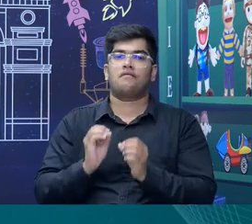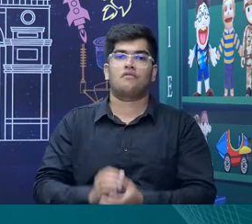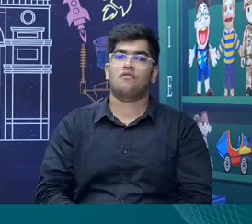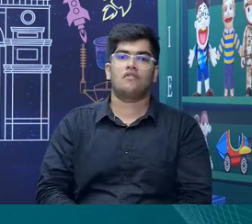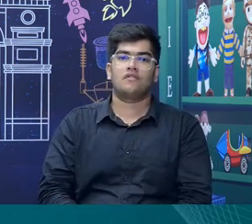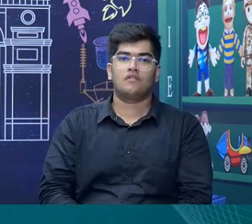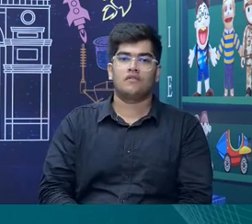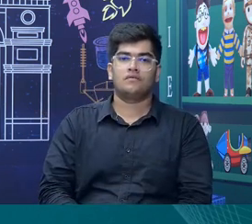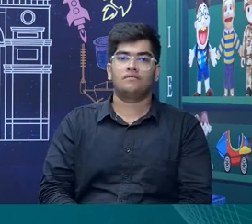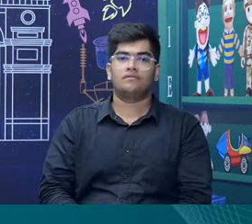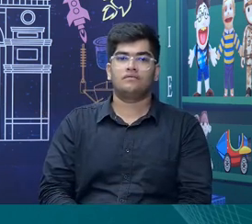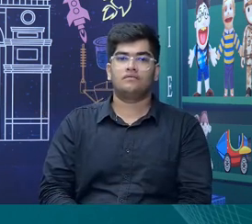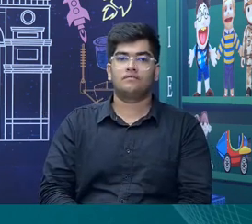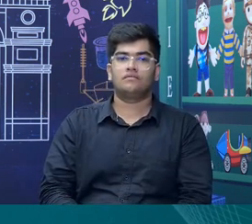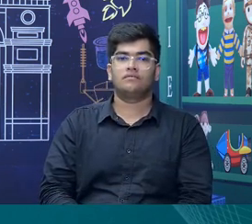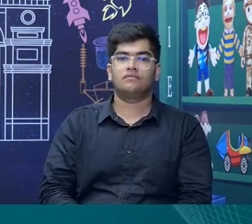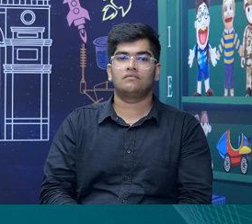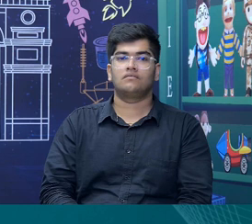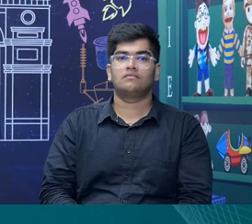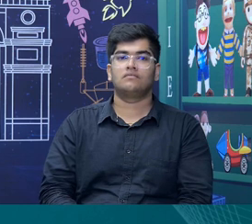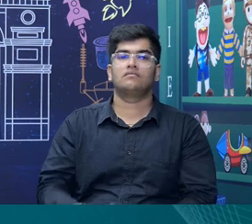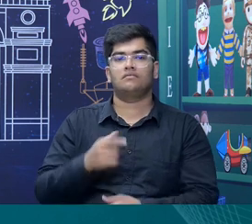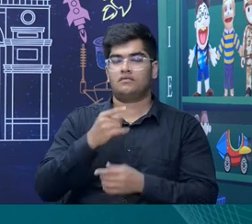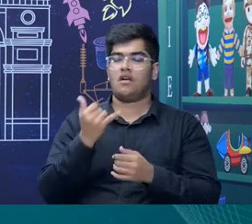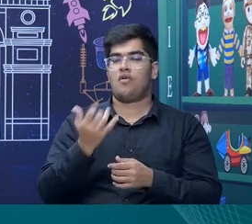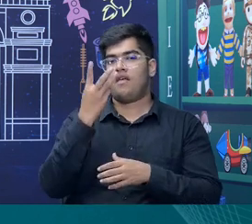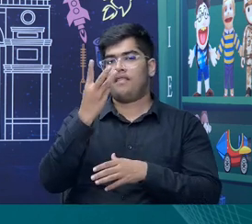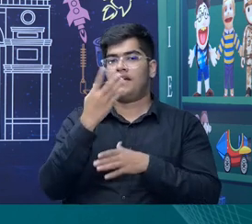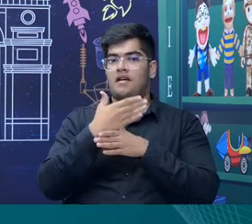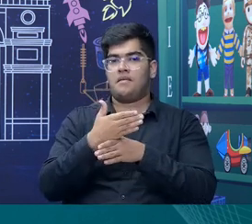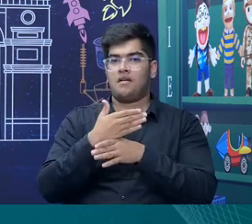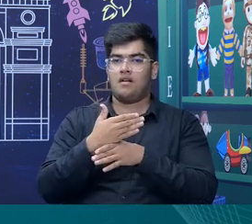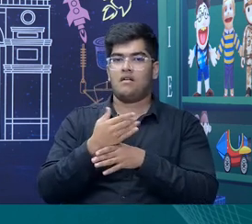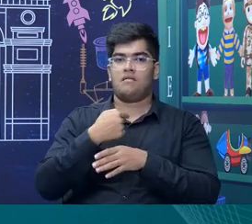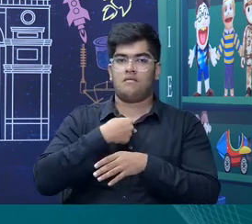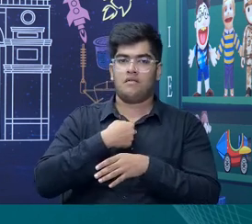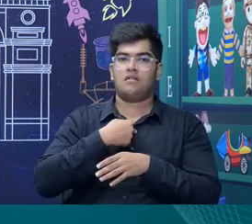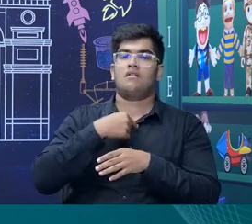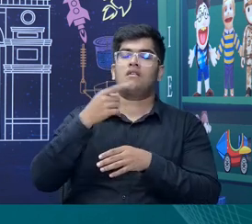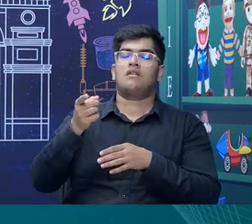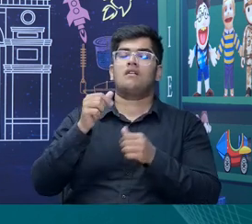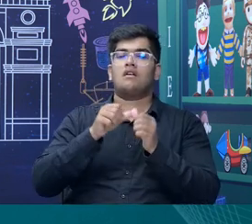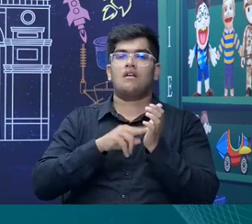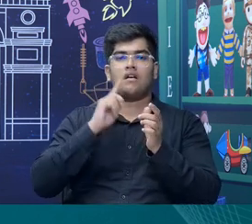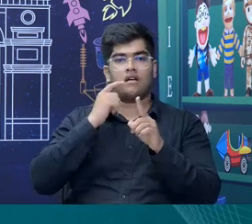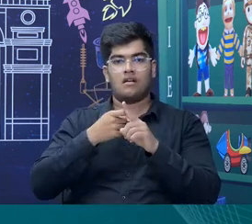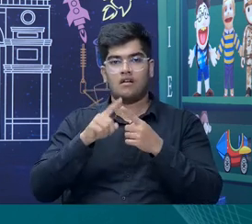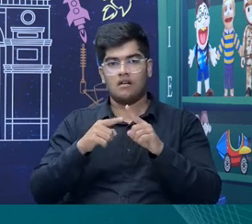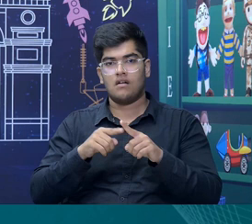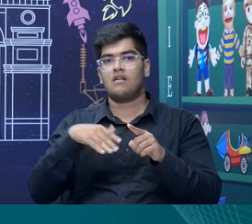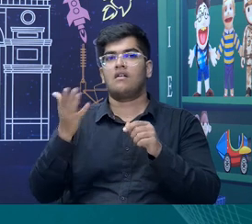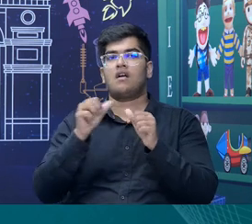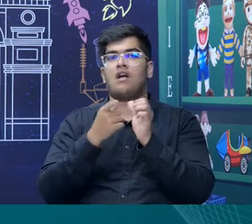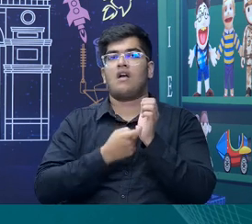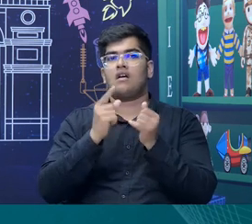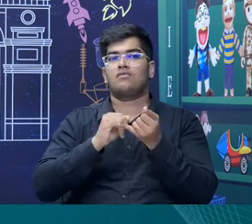simple example suppose all of all three are Partners means me aniket and arushi are